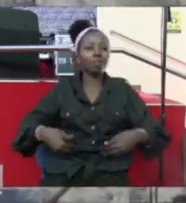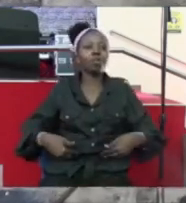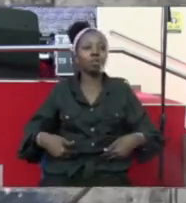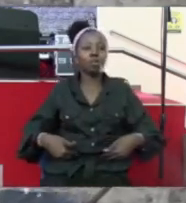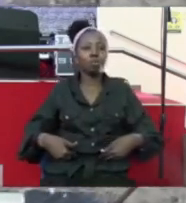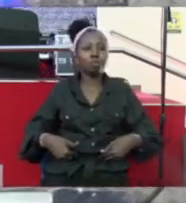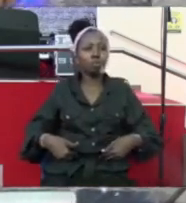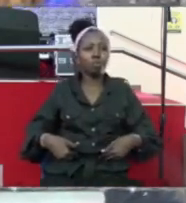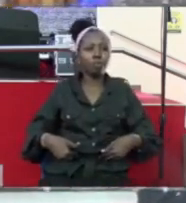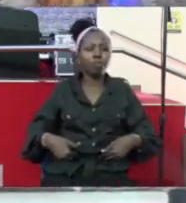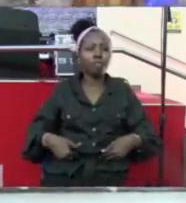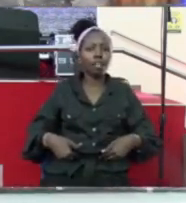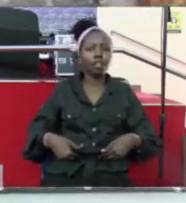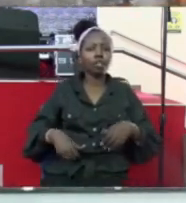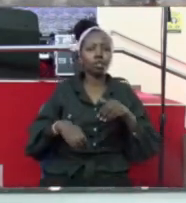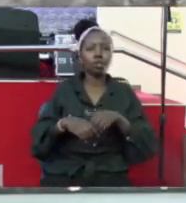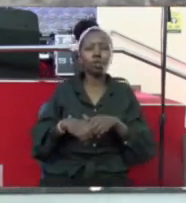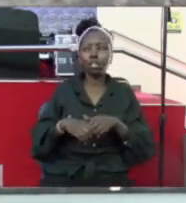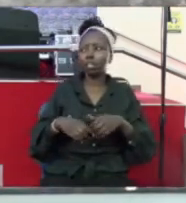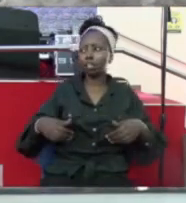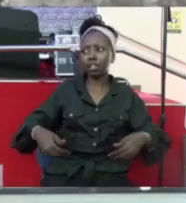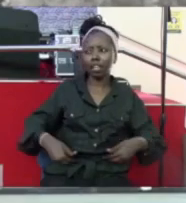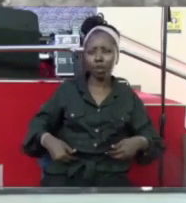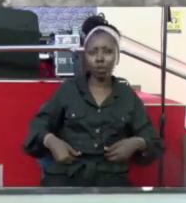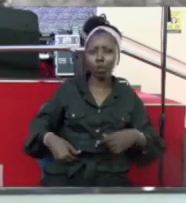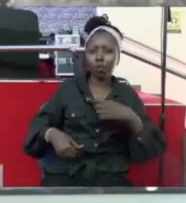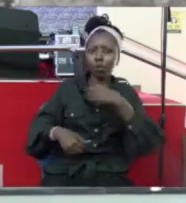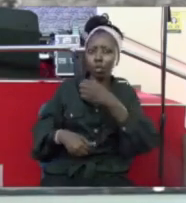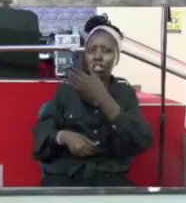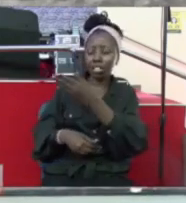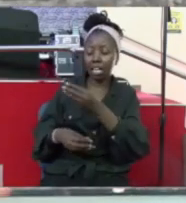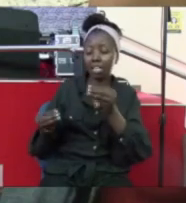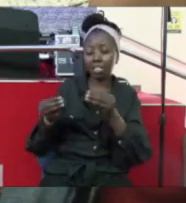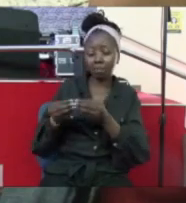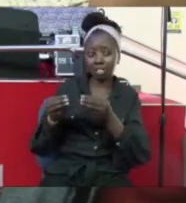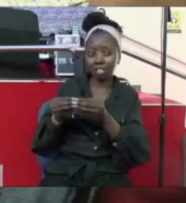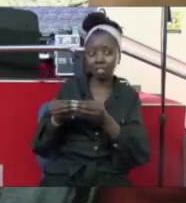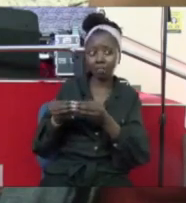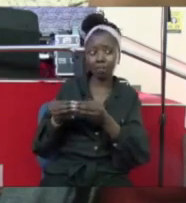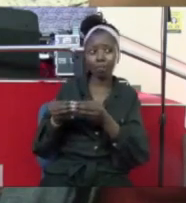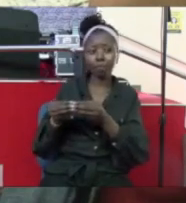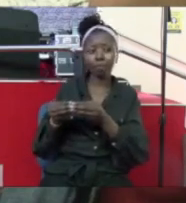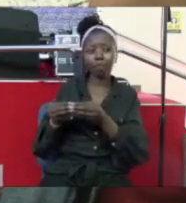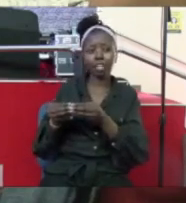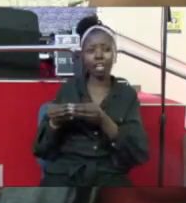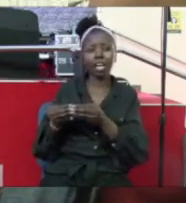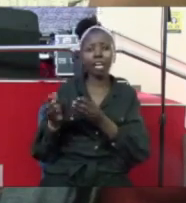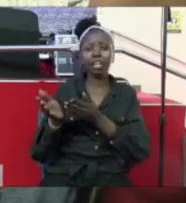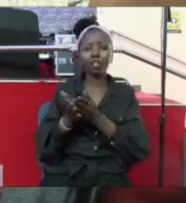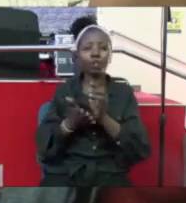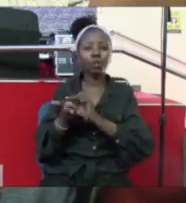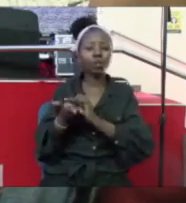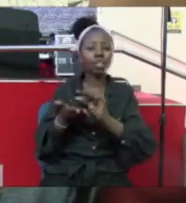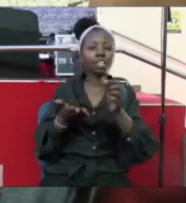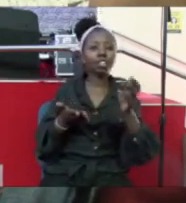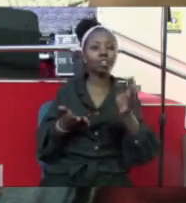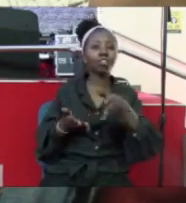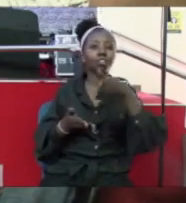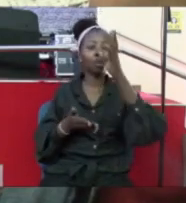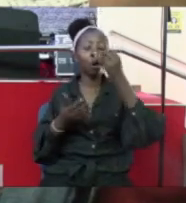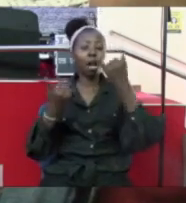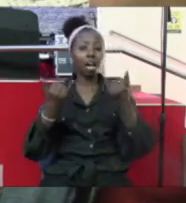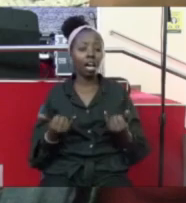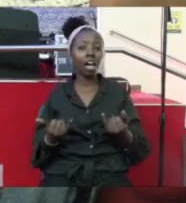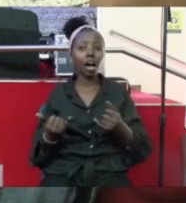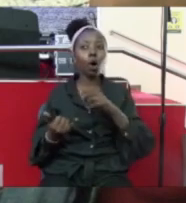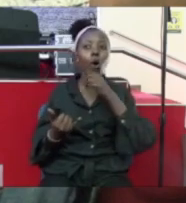kijana. So in the youth they went and met. Pale kwenye kundi la vijana wakakutana. and by the grace of God, they are husband and wife. Na kwa neema